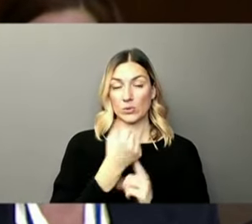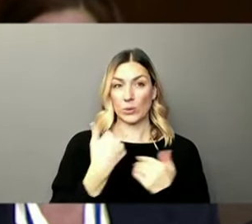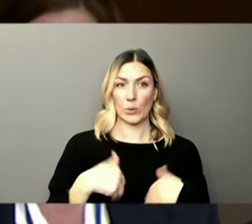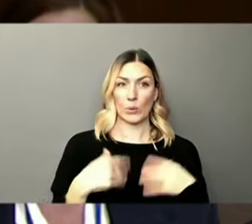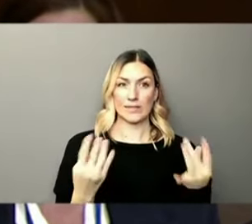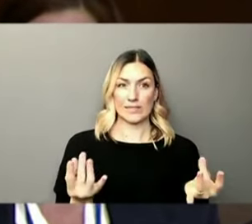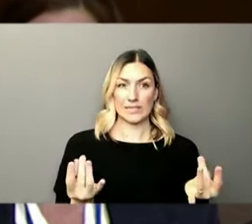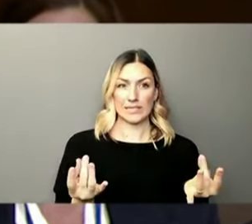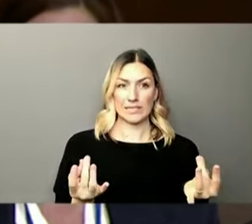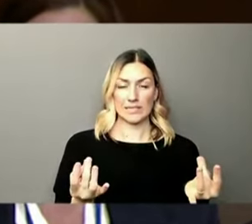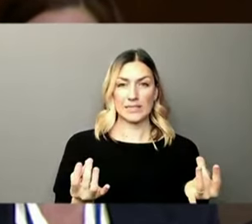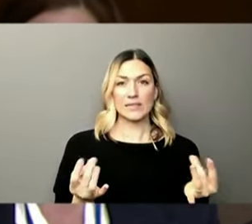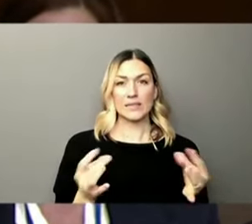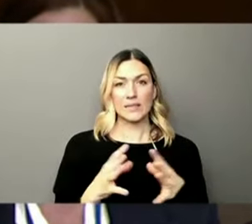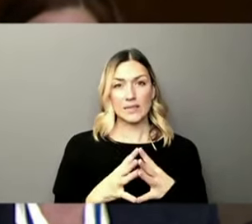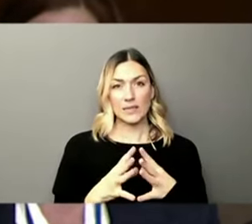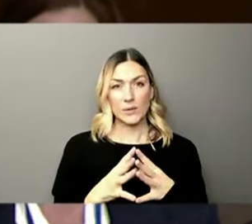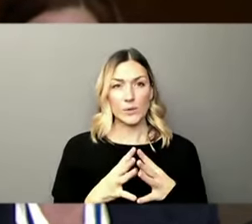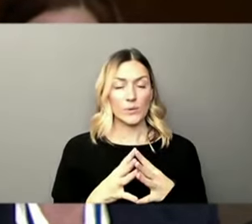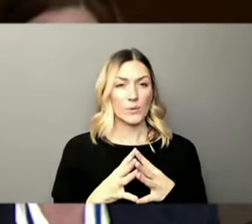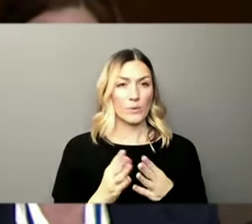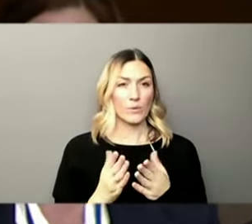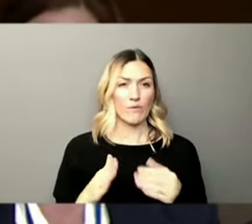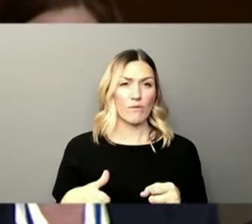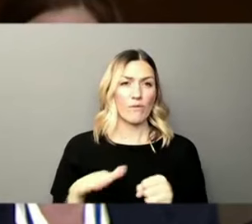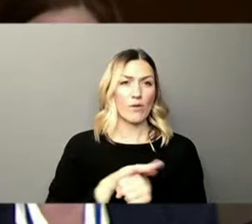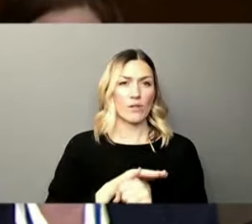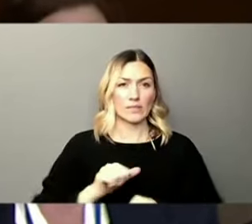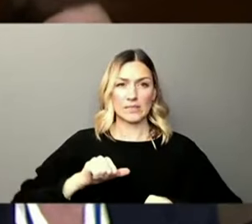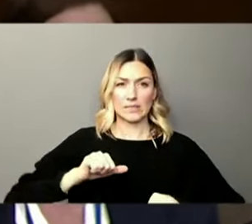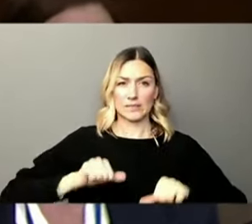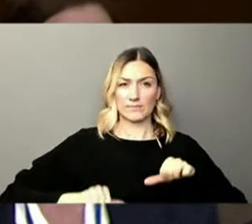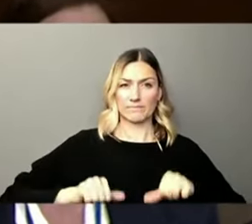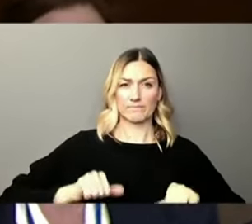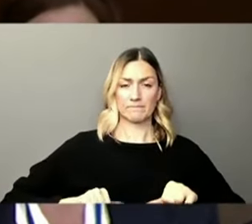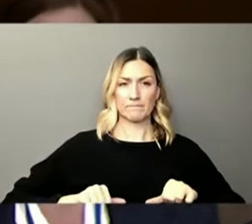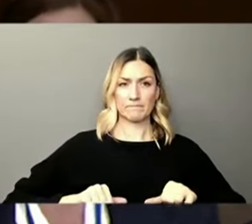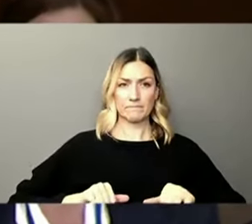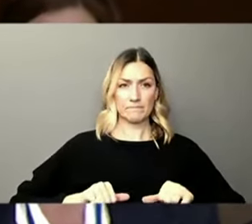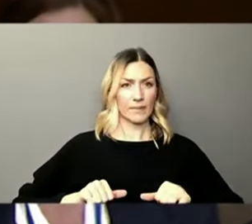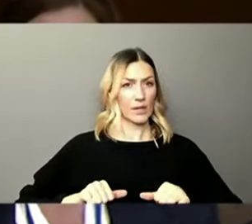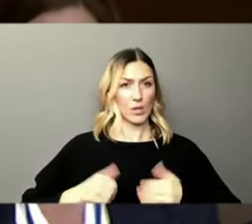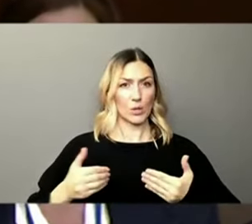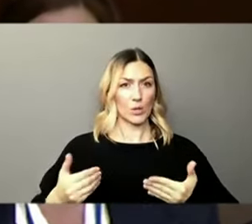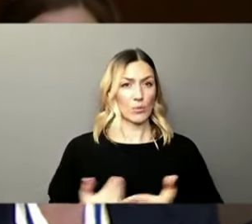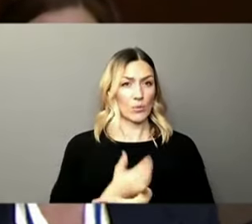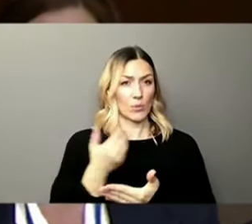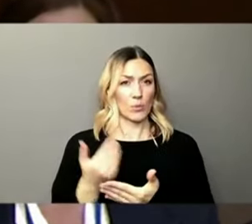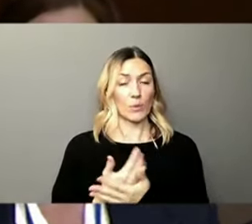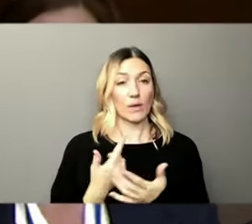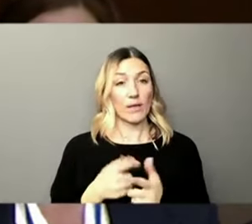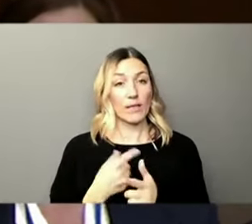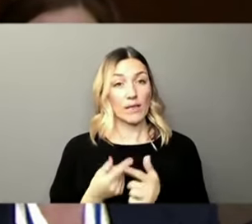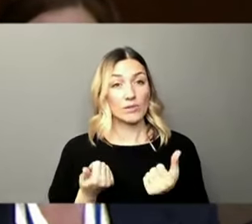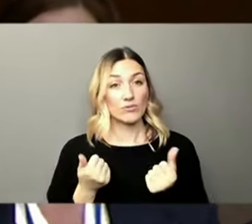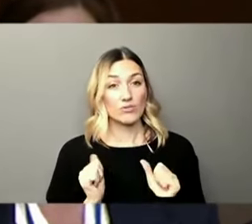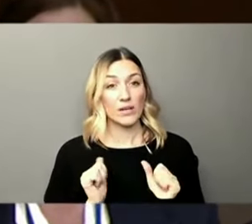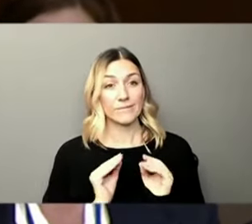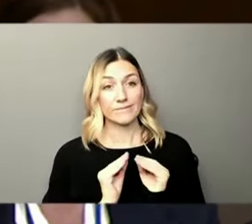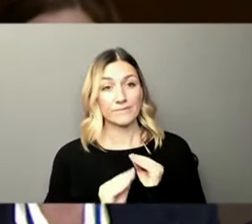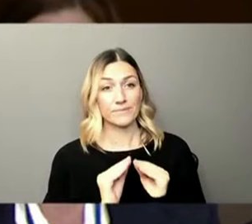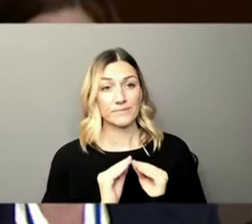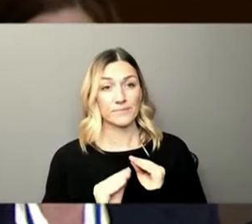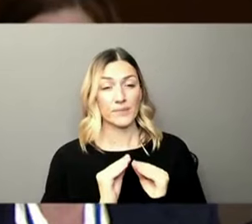just laced with uncertainty, novelty, and then you try to remediate it